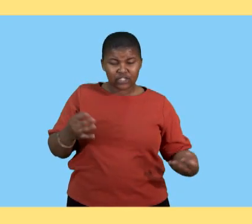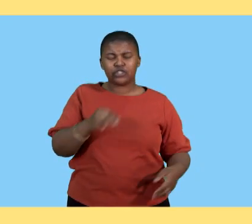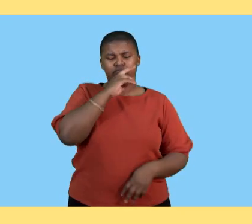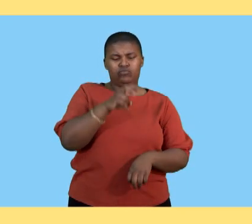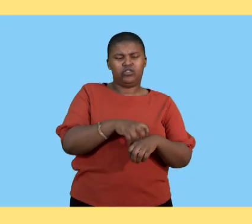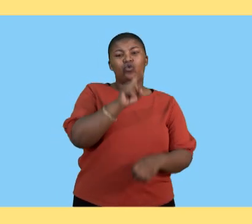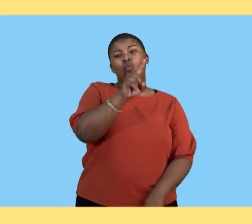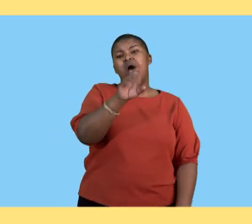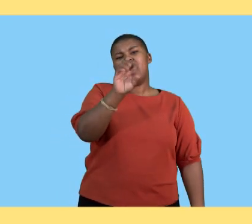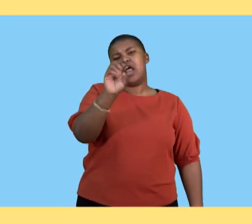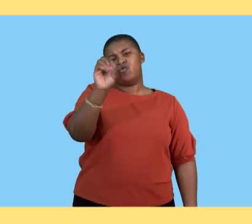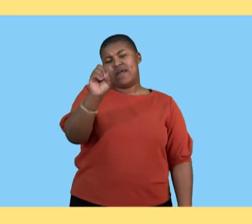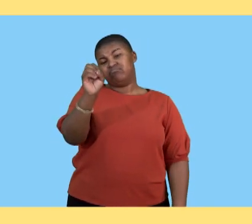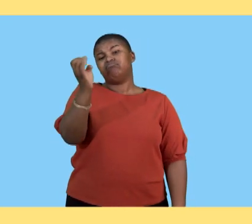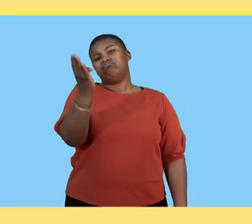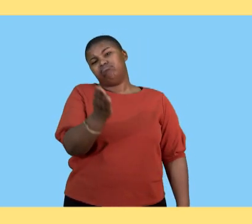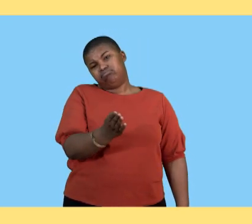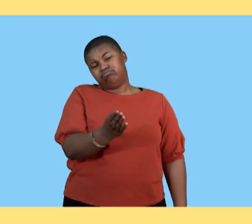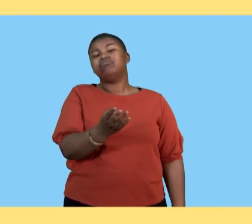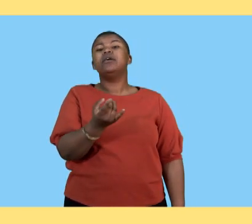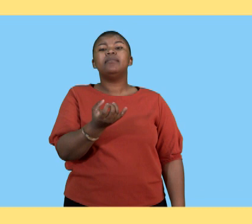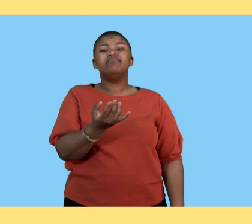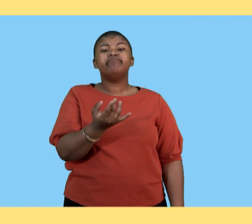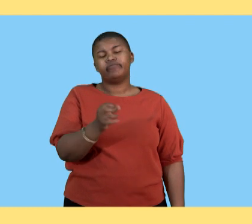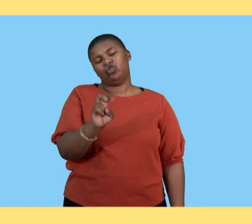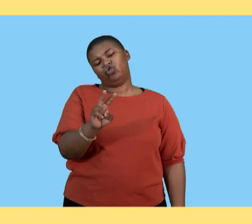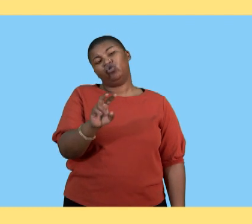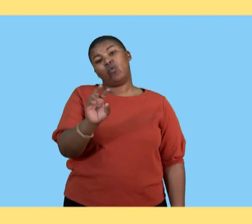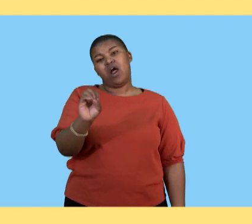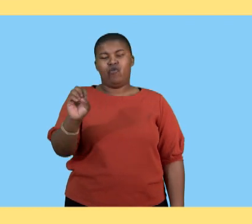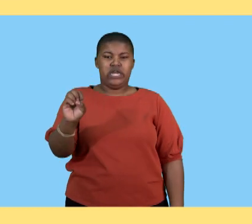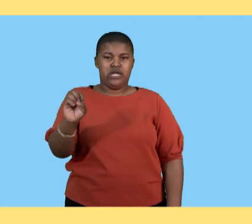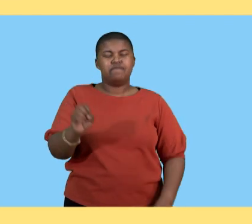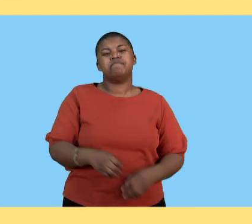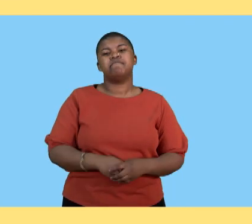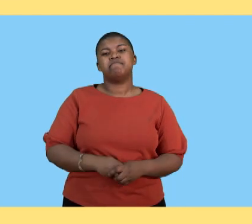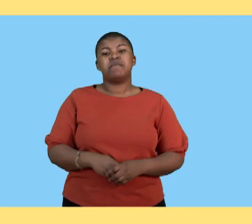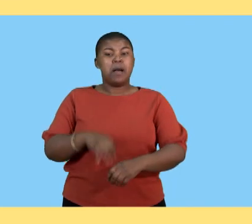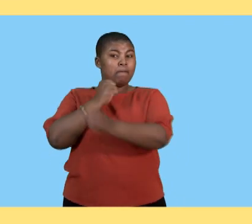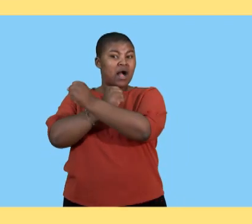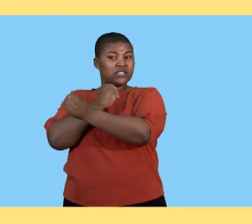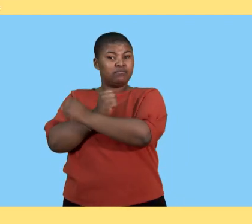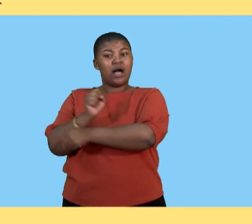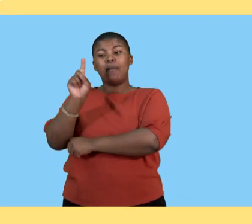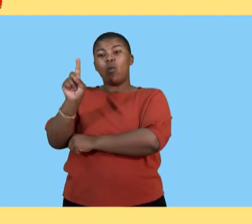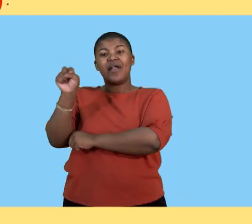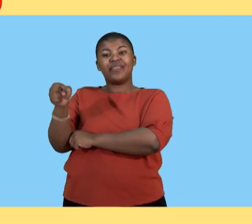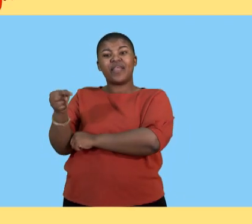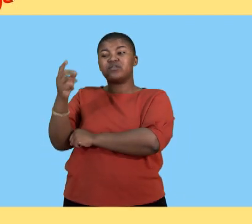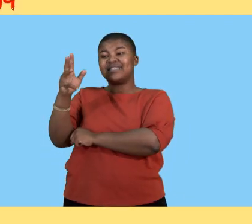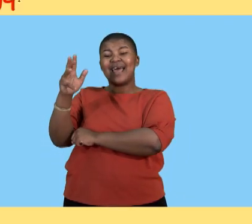100, and we're told that markup is 100, so here our selling price becomes 200. Multiply this